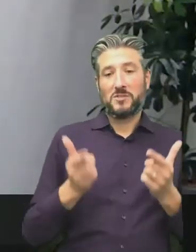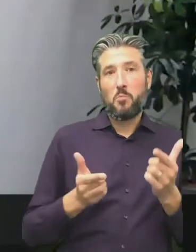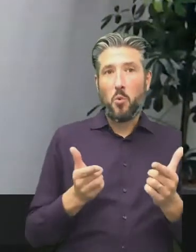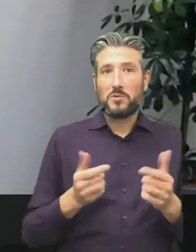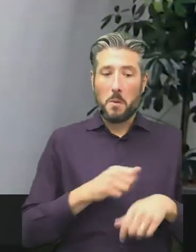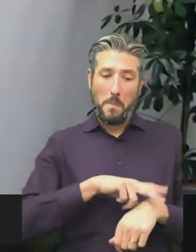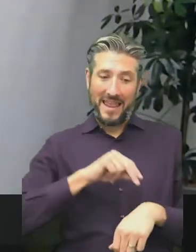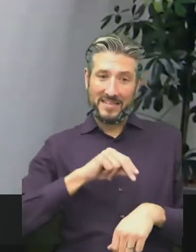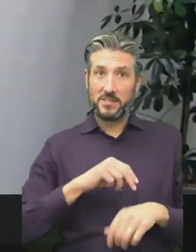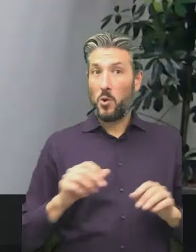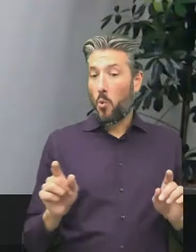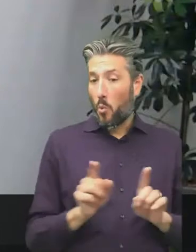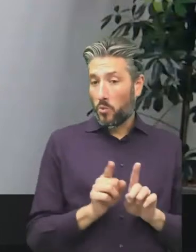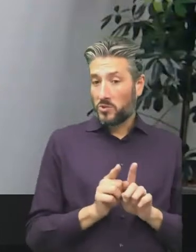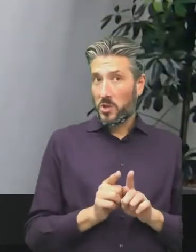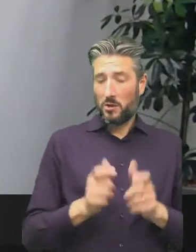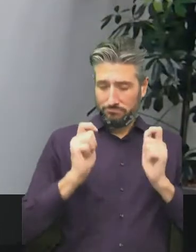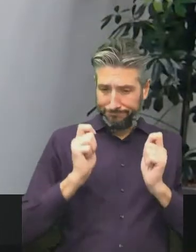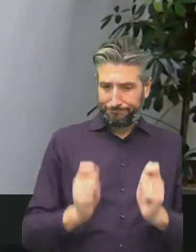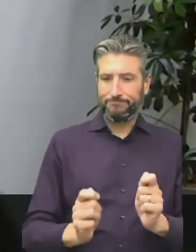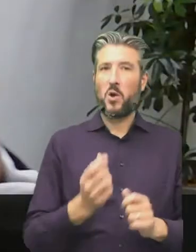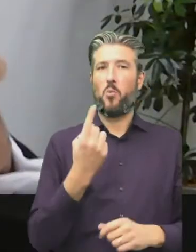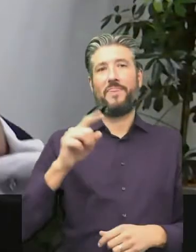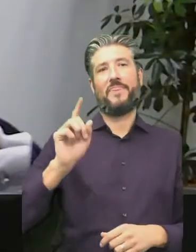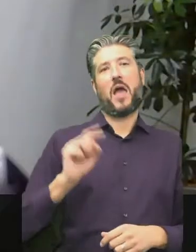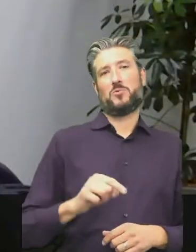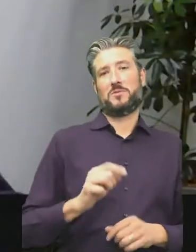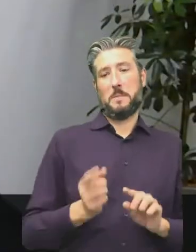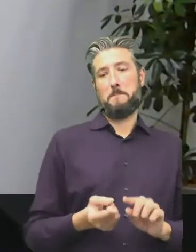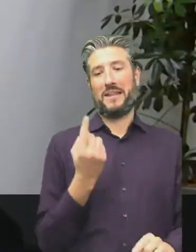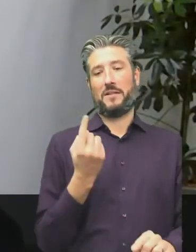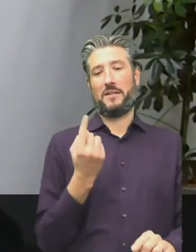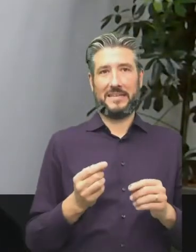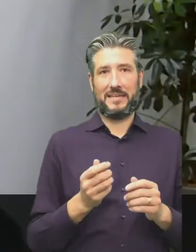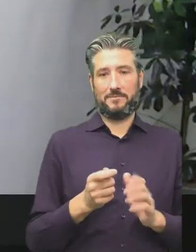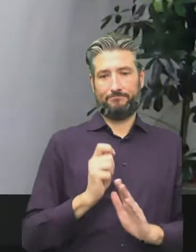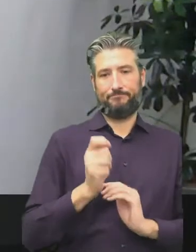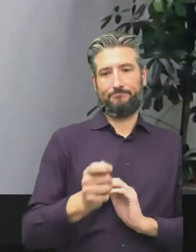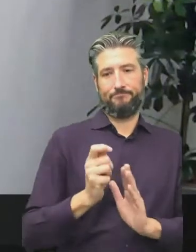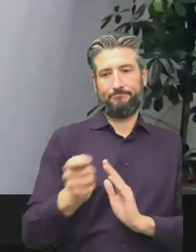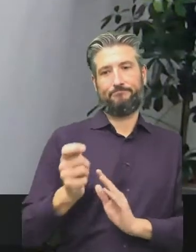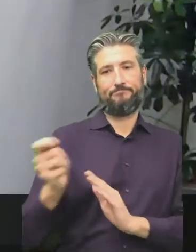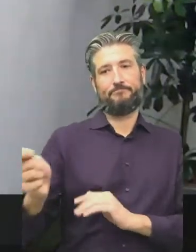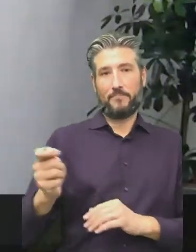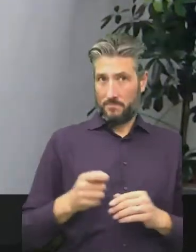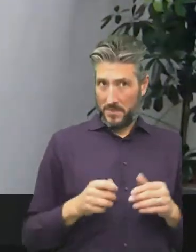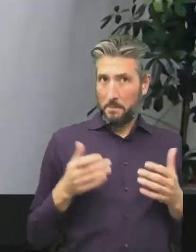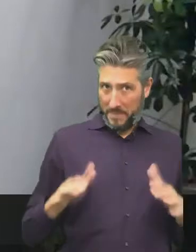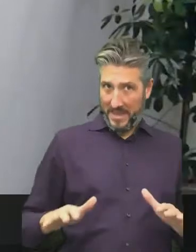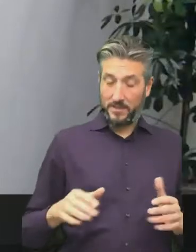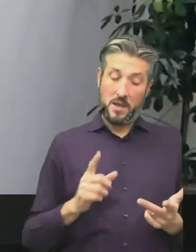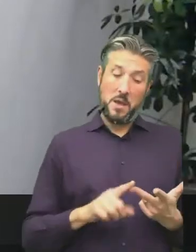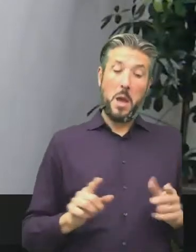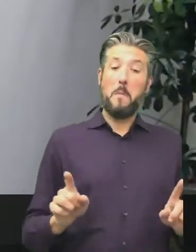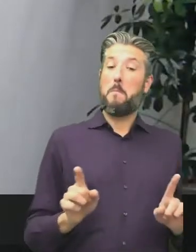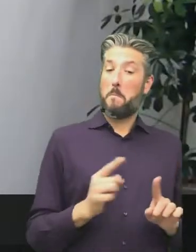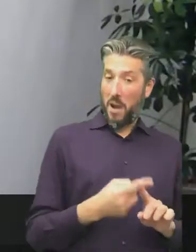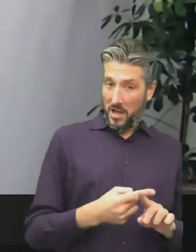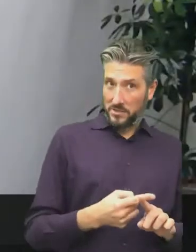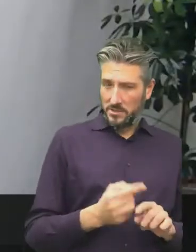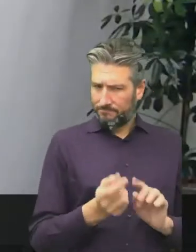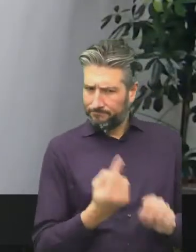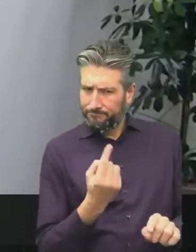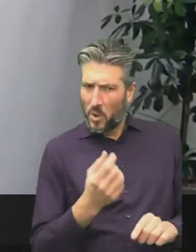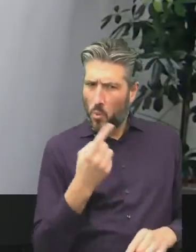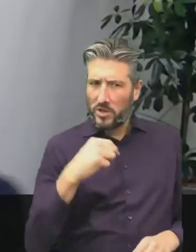almost 1,000 fixed penalty notices, and they've spoken to almost 120,000 commuters, including many commuters